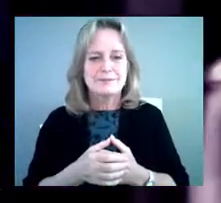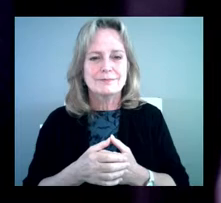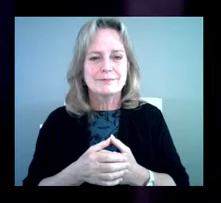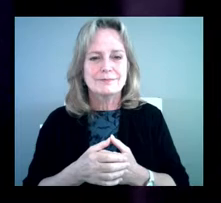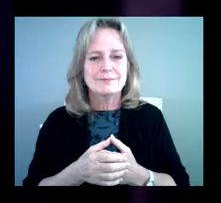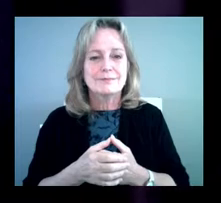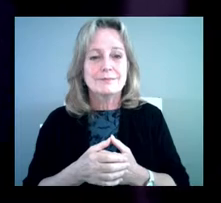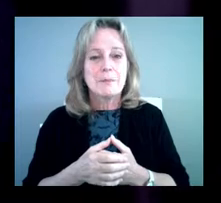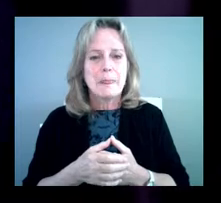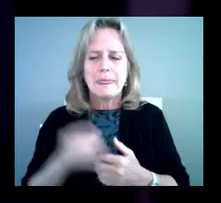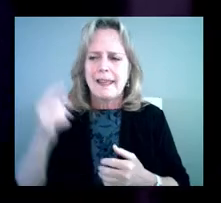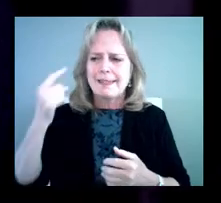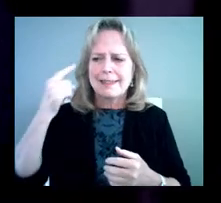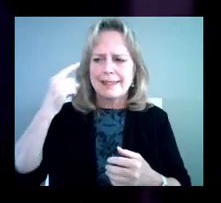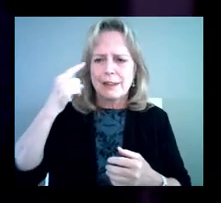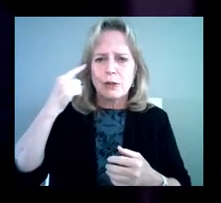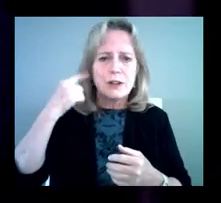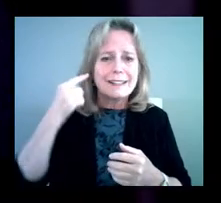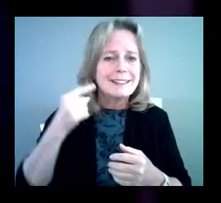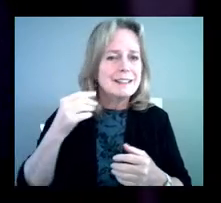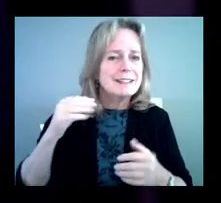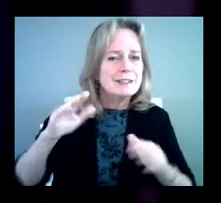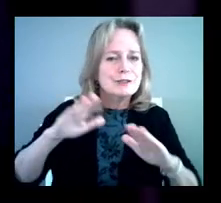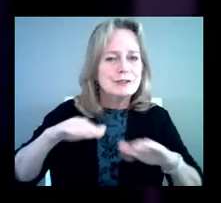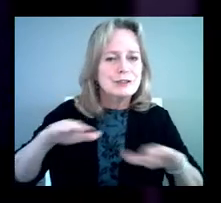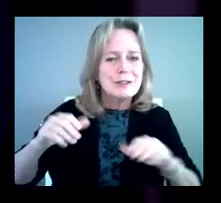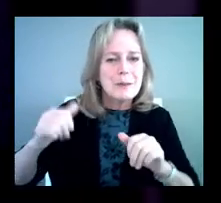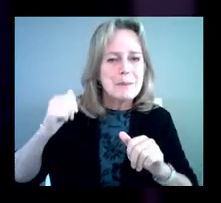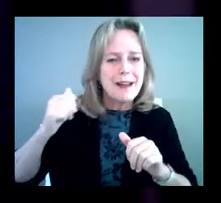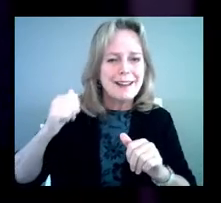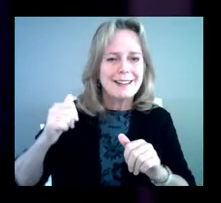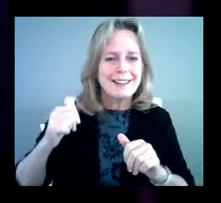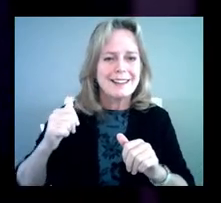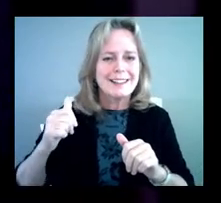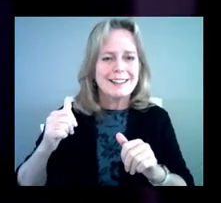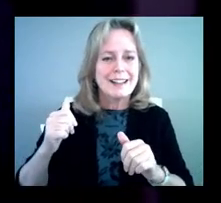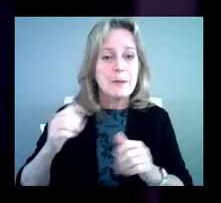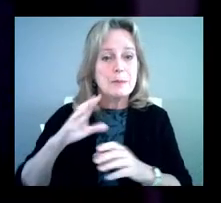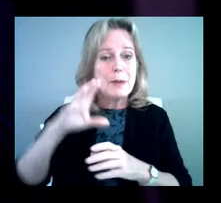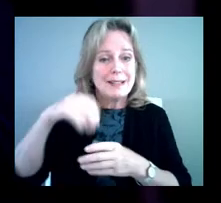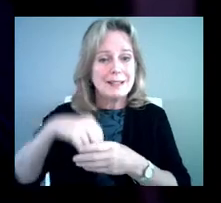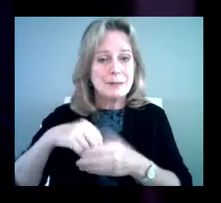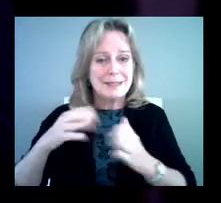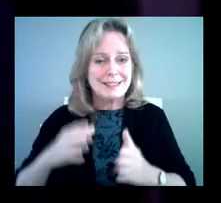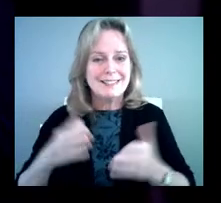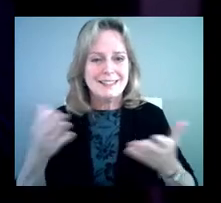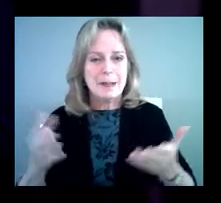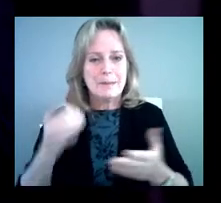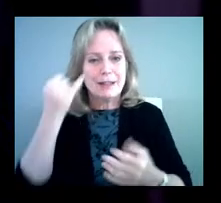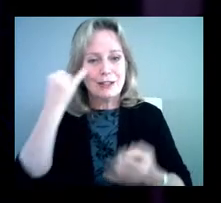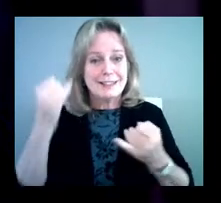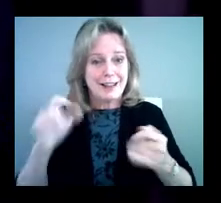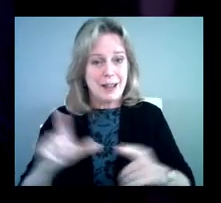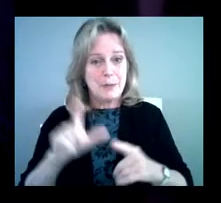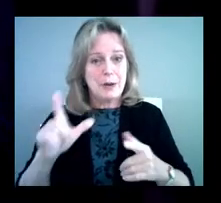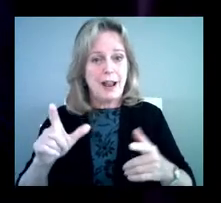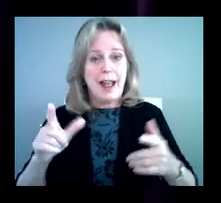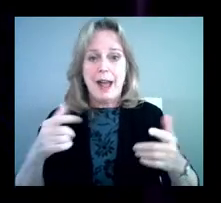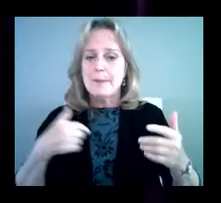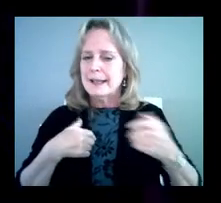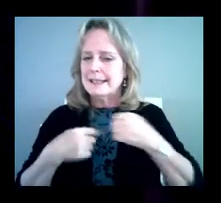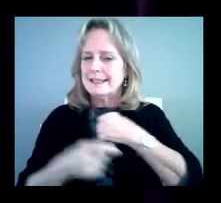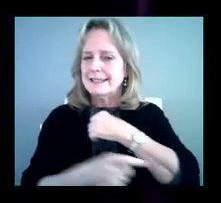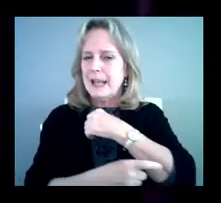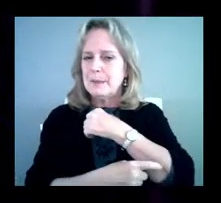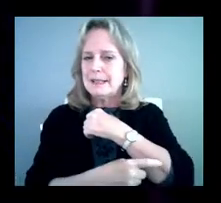I think you heard the little ones in the back, which are participants in the Imagination Library. I'm tempted